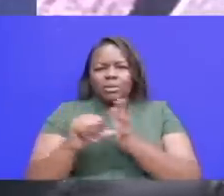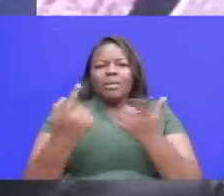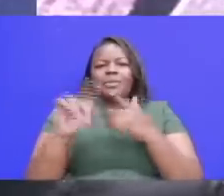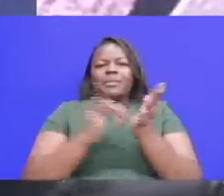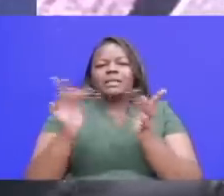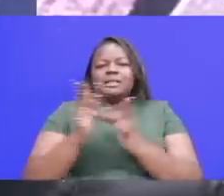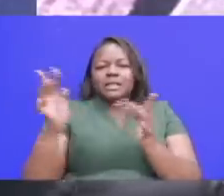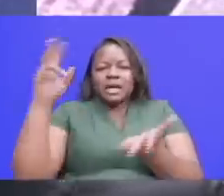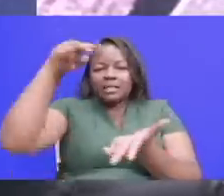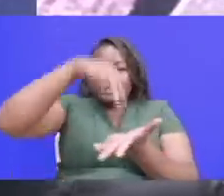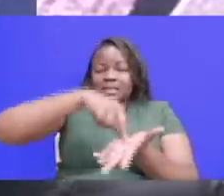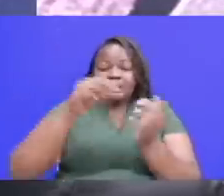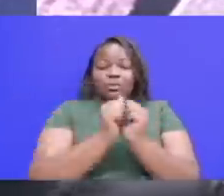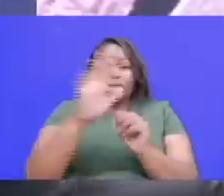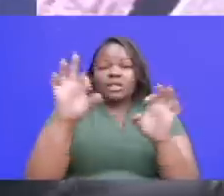rises in. Up